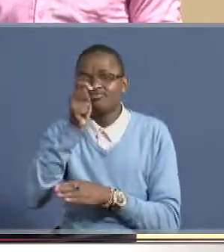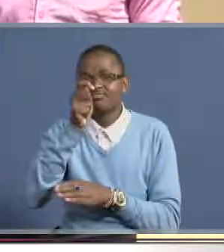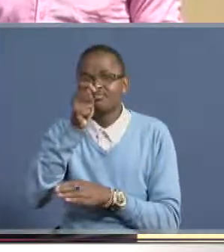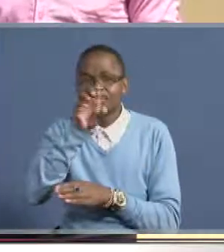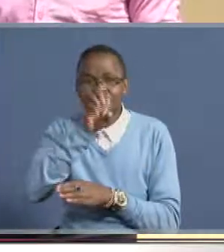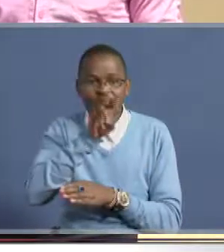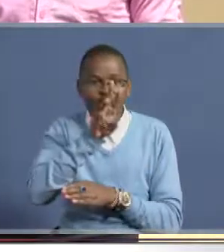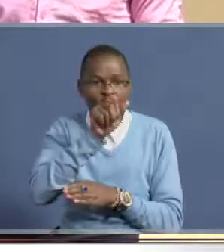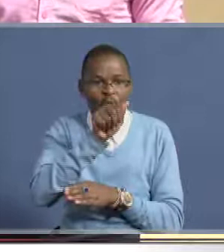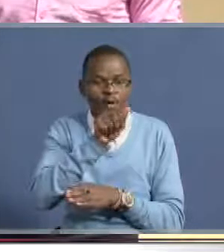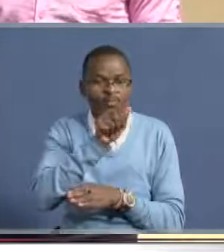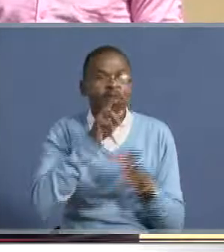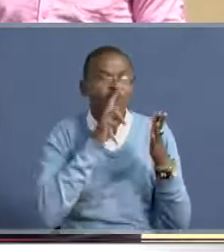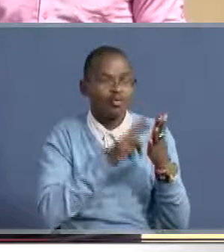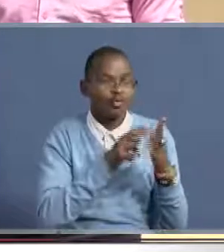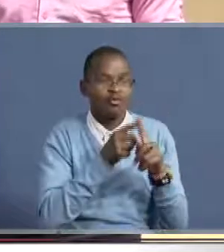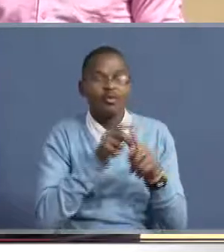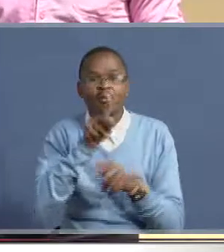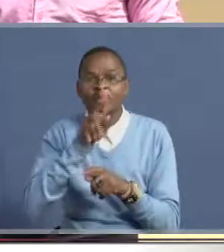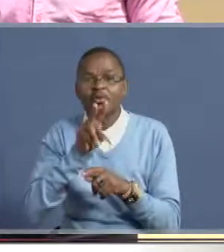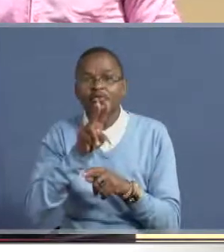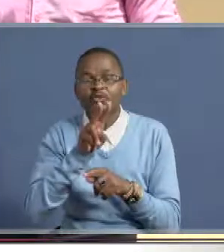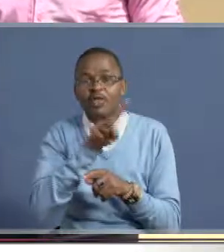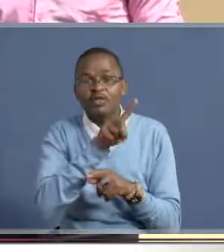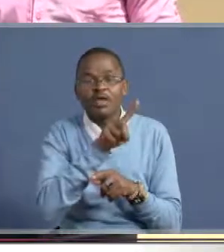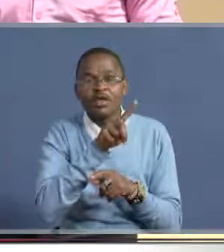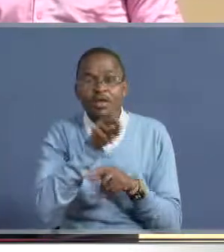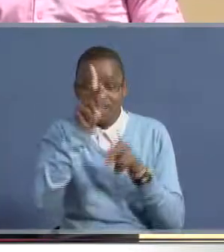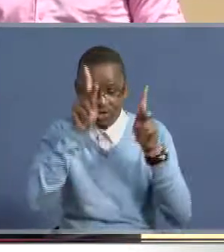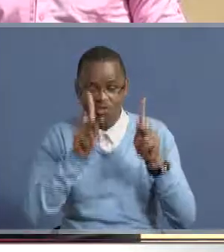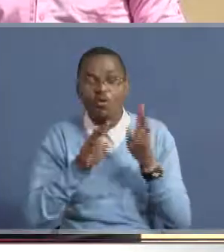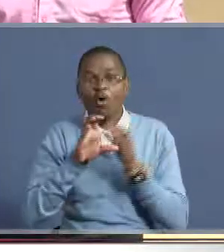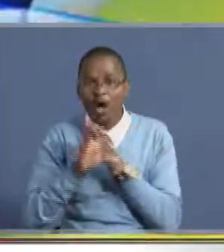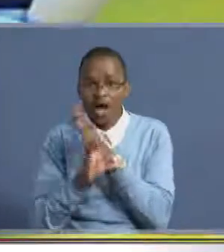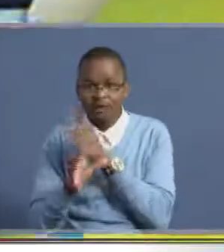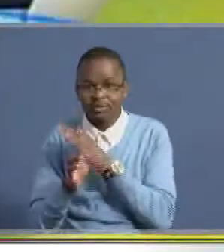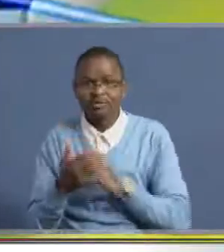Aumo Nyango, reporting for KUTV from Rodi Dispensary in Kisumu County.